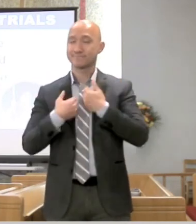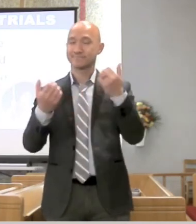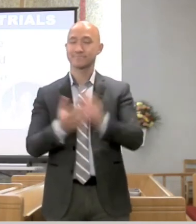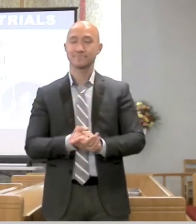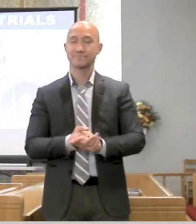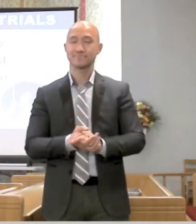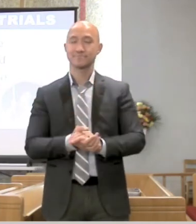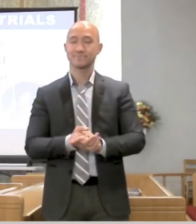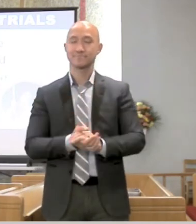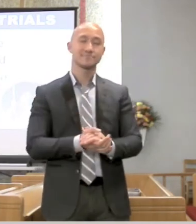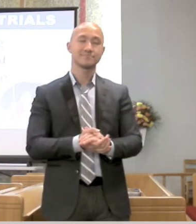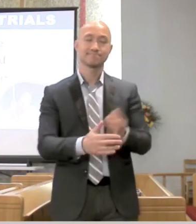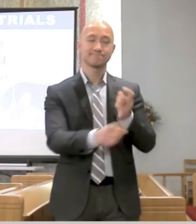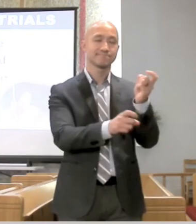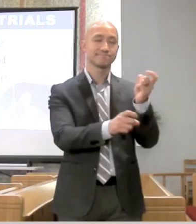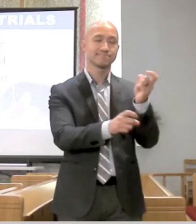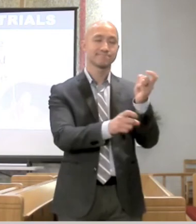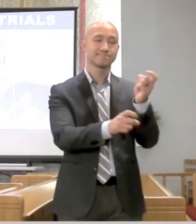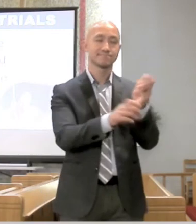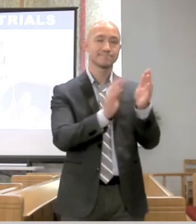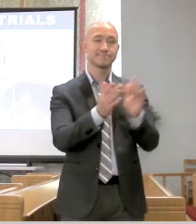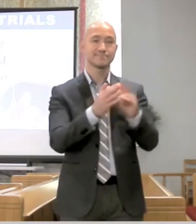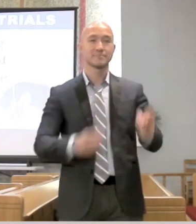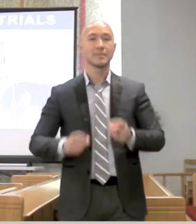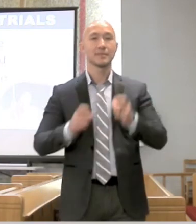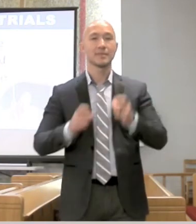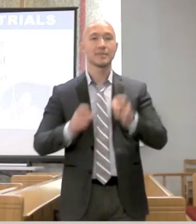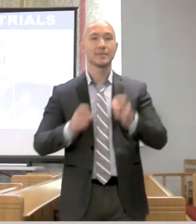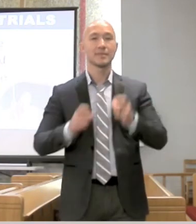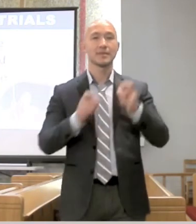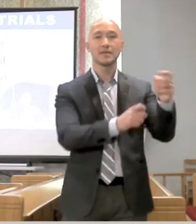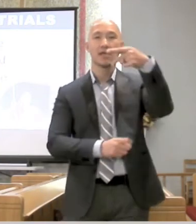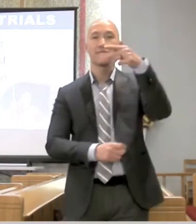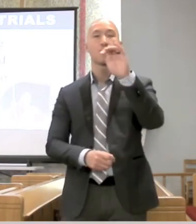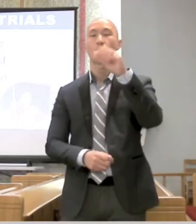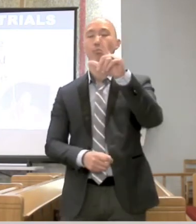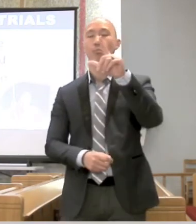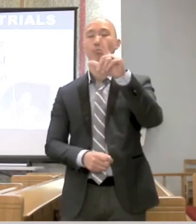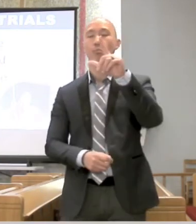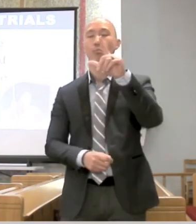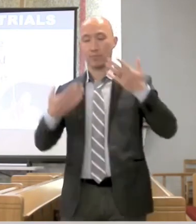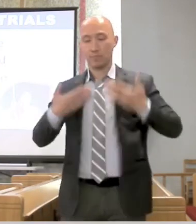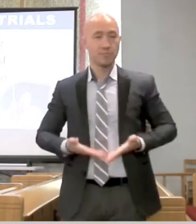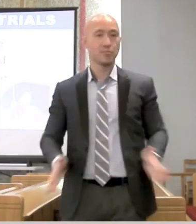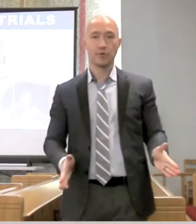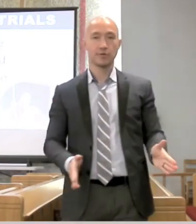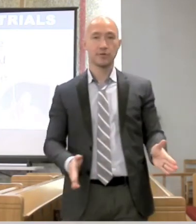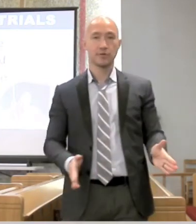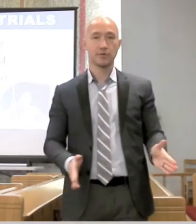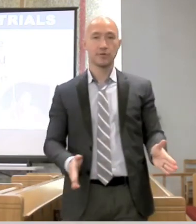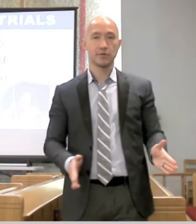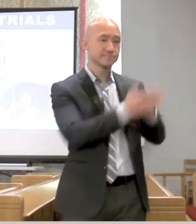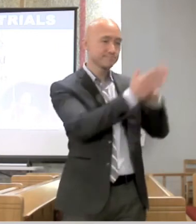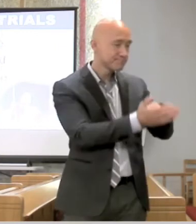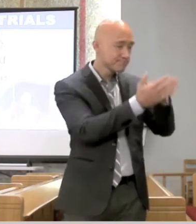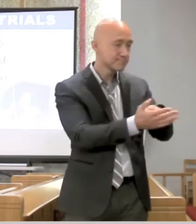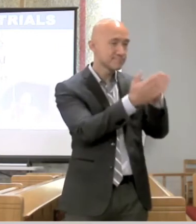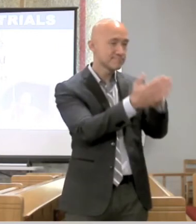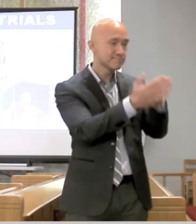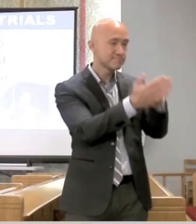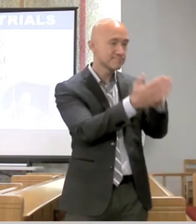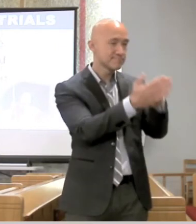and just basically mock Jesus. And then he sends Jesus back to Pilate. And after this, we